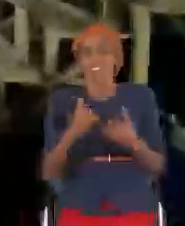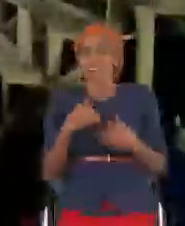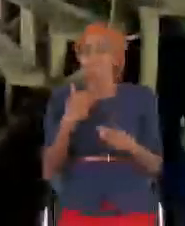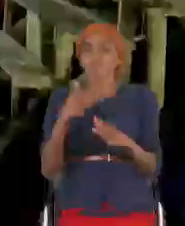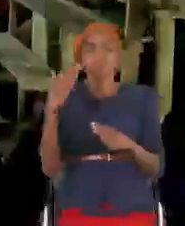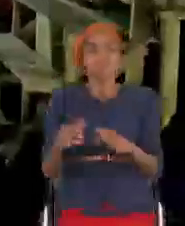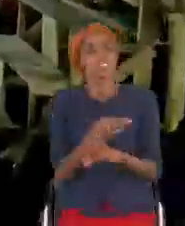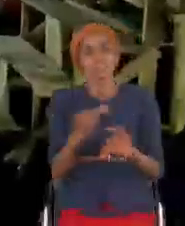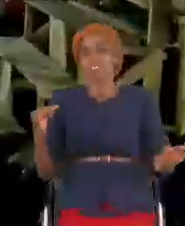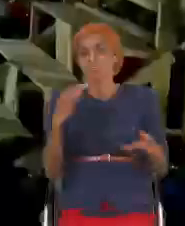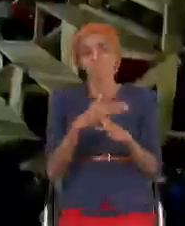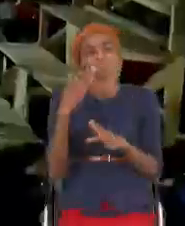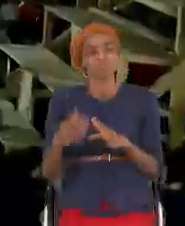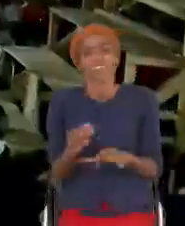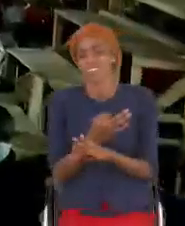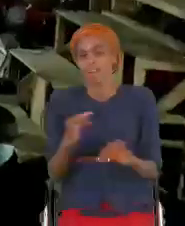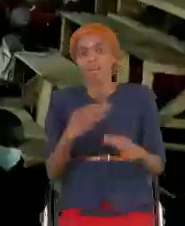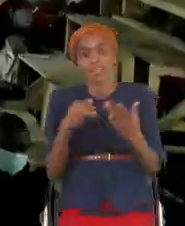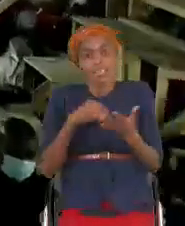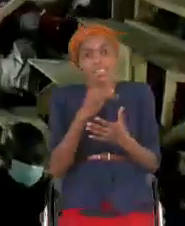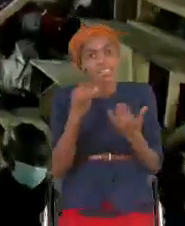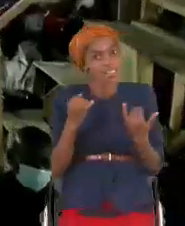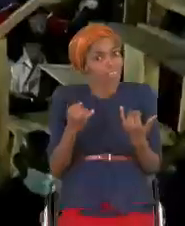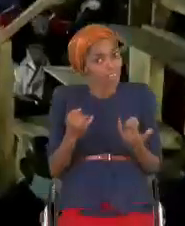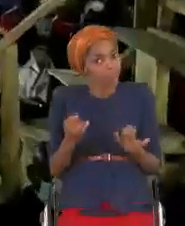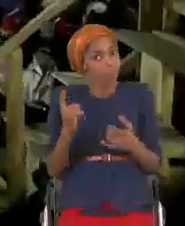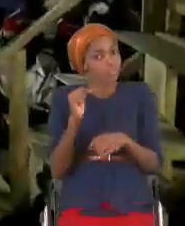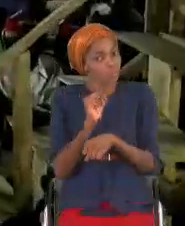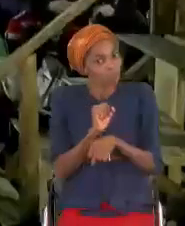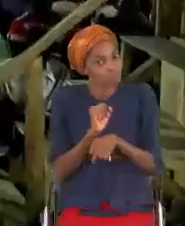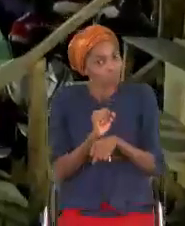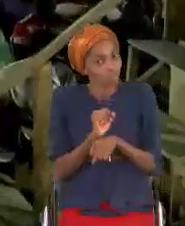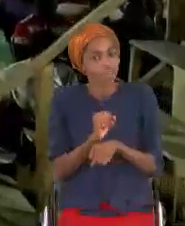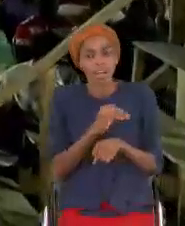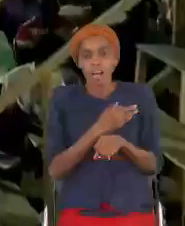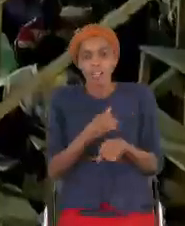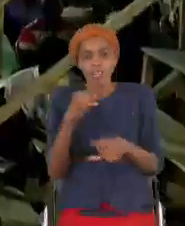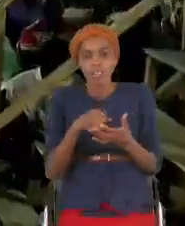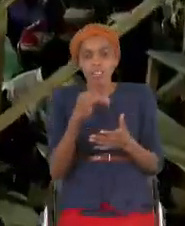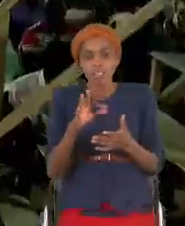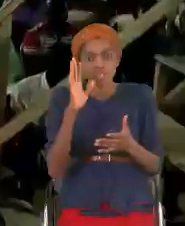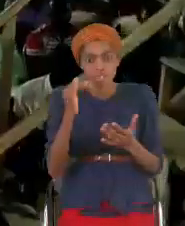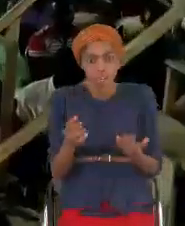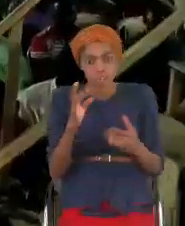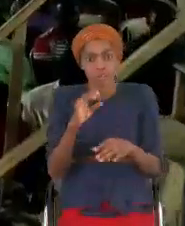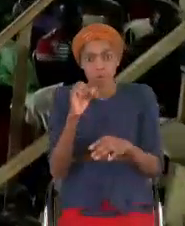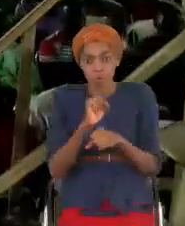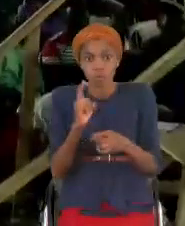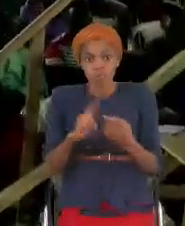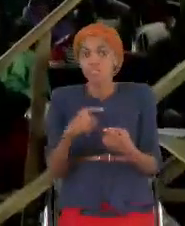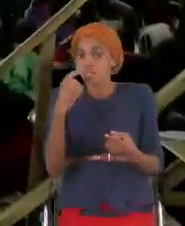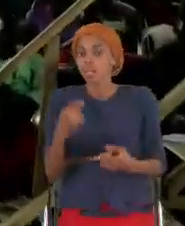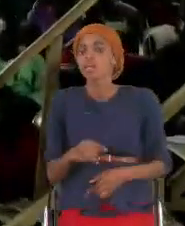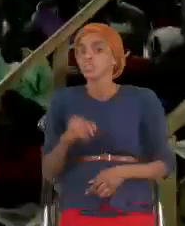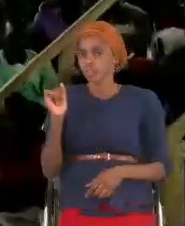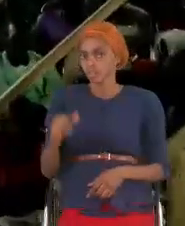freedom, total liberation. And it is now, the ball is now in your court. For you to say, yes, Lord, I am the